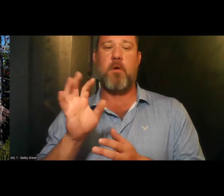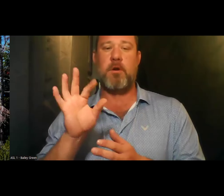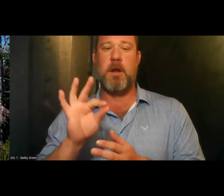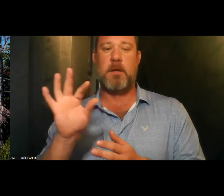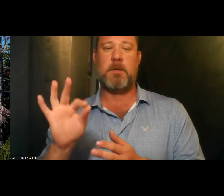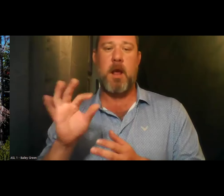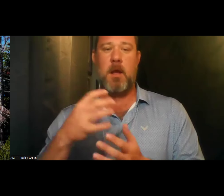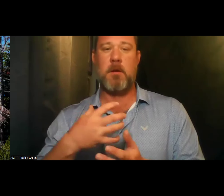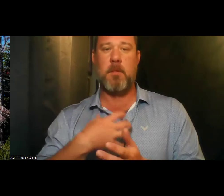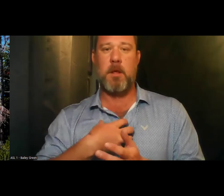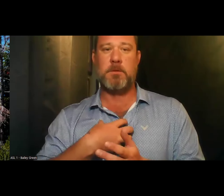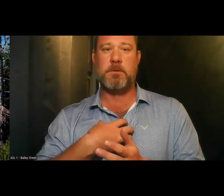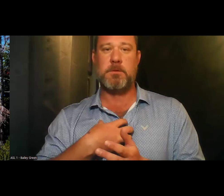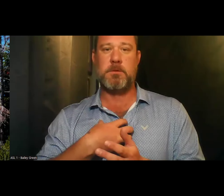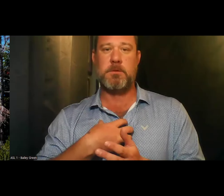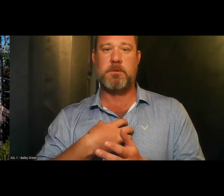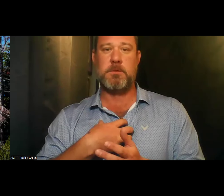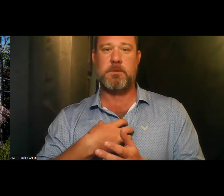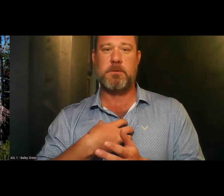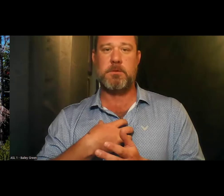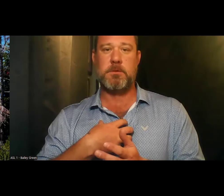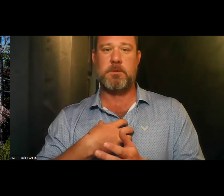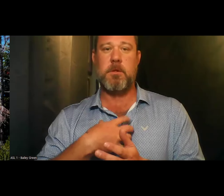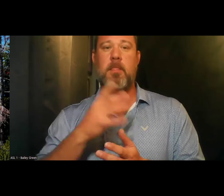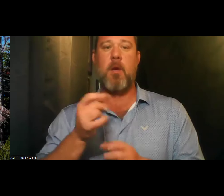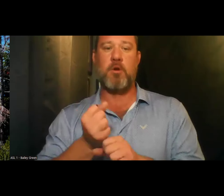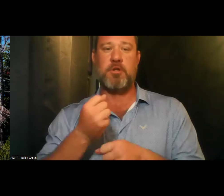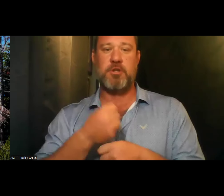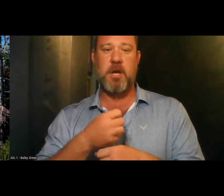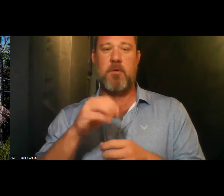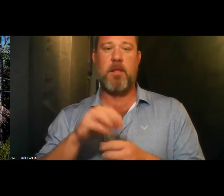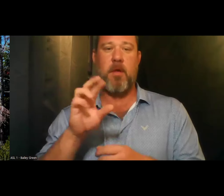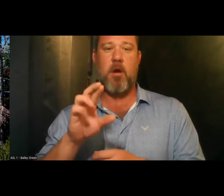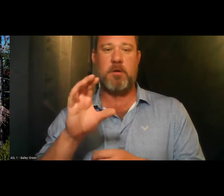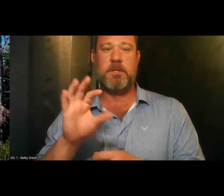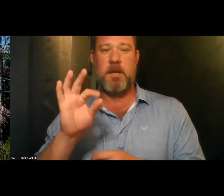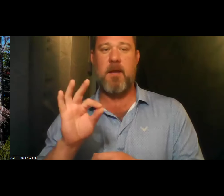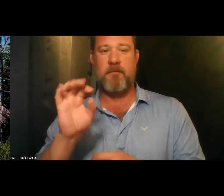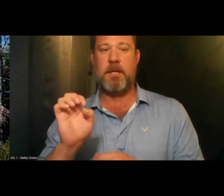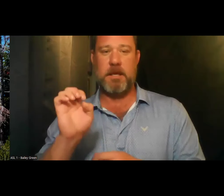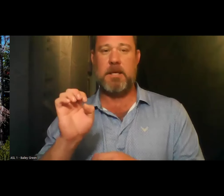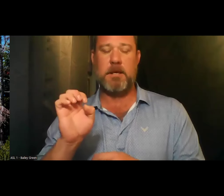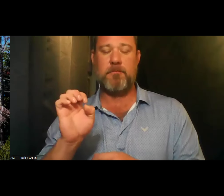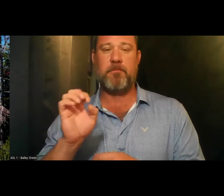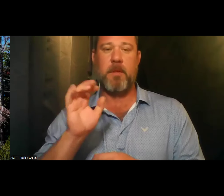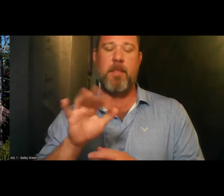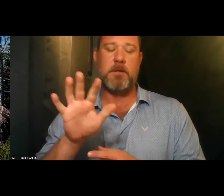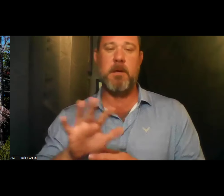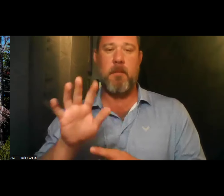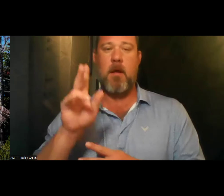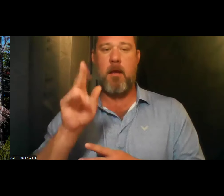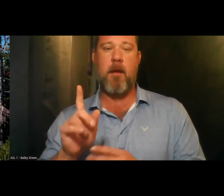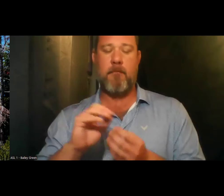11,499 complaints that were generated in the RCFE setting. That's about half